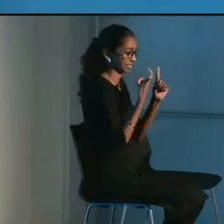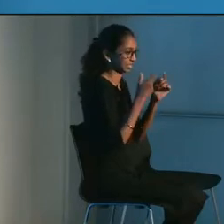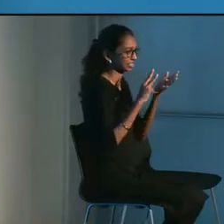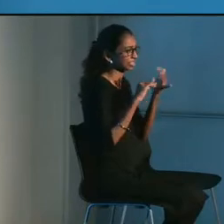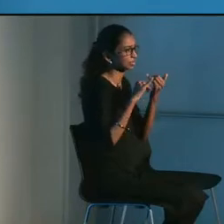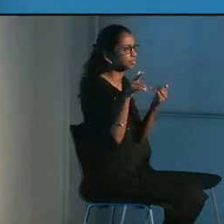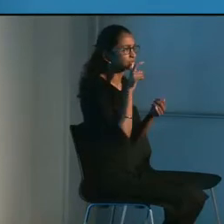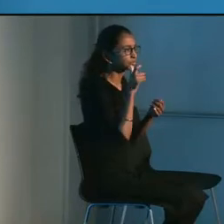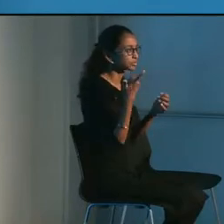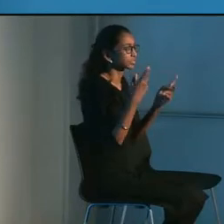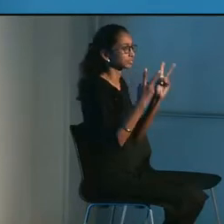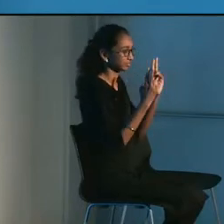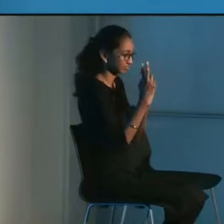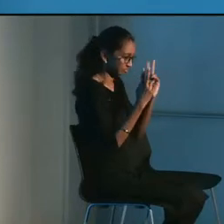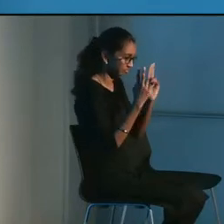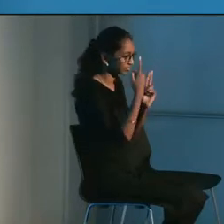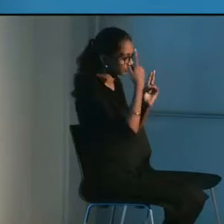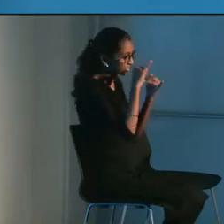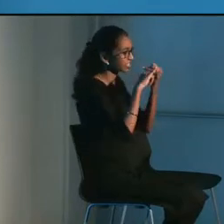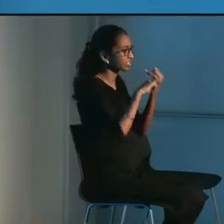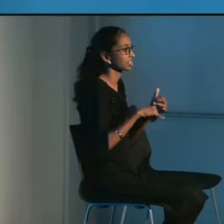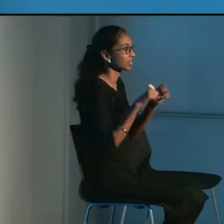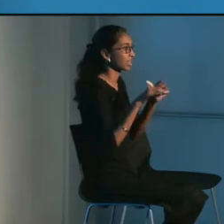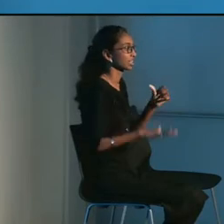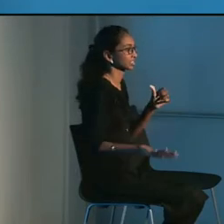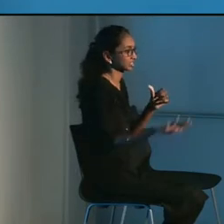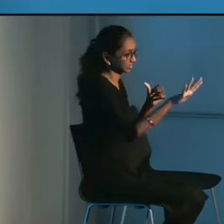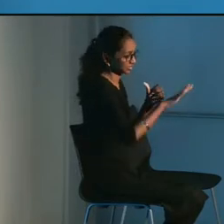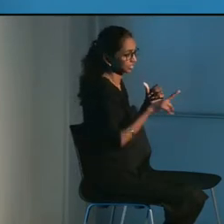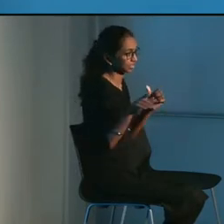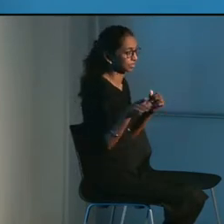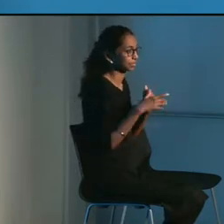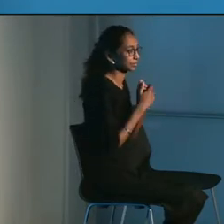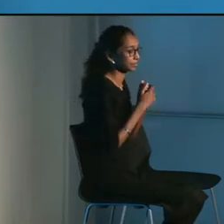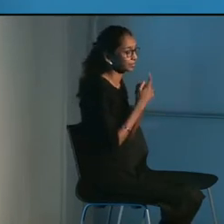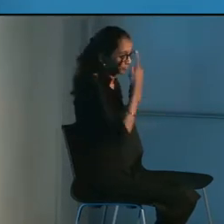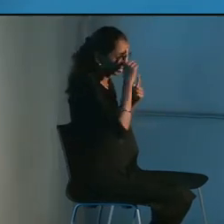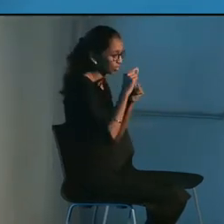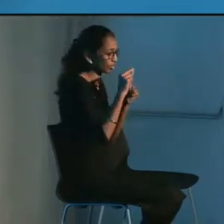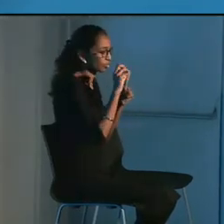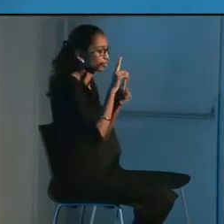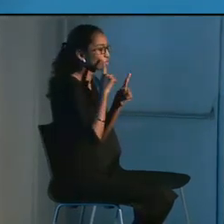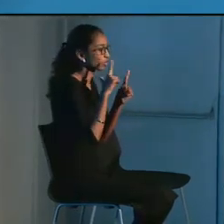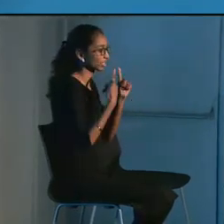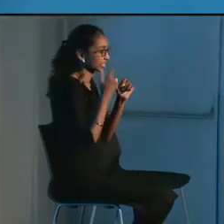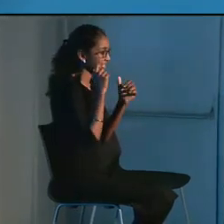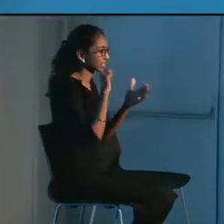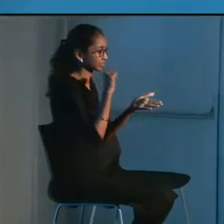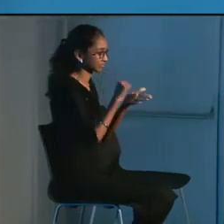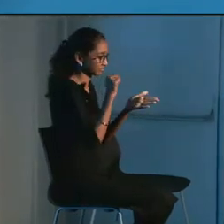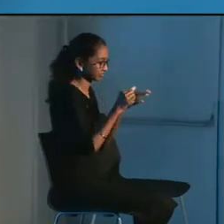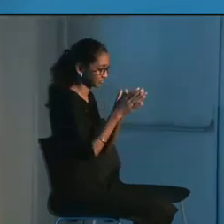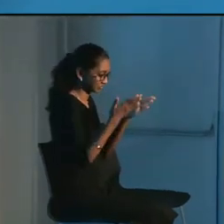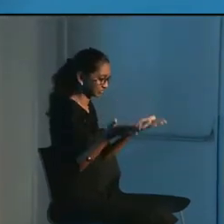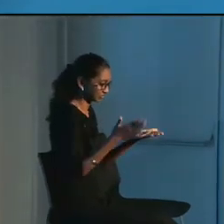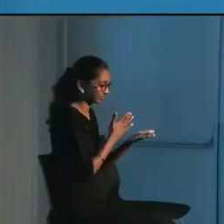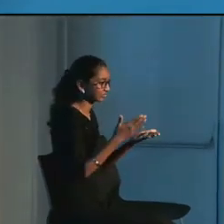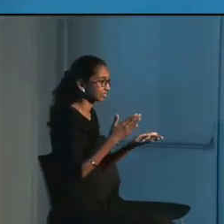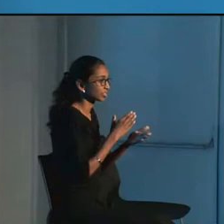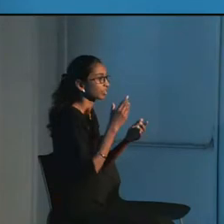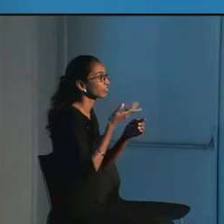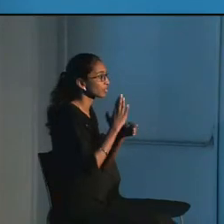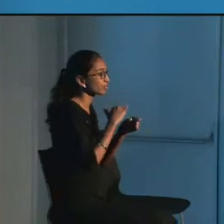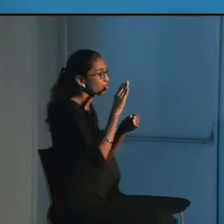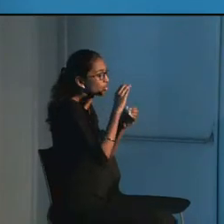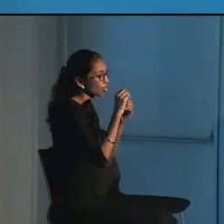contributing editor with Himal South Asian, the region's premier political review magazine published from Colombo.